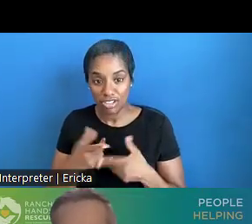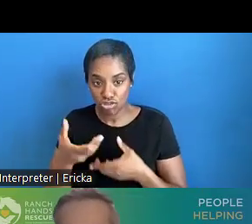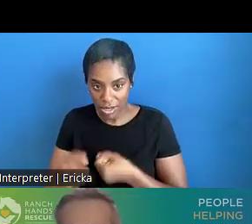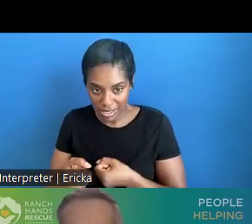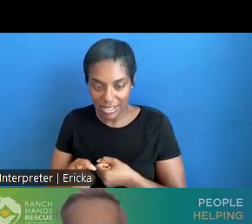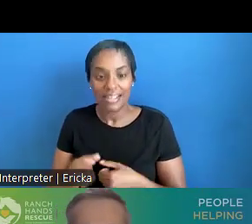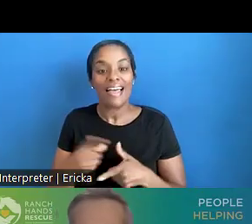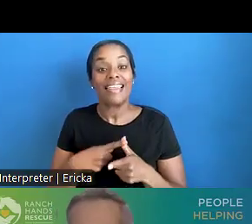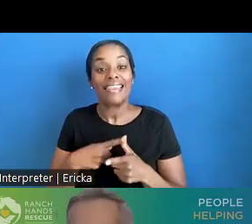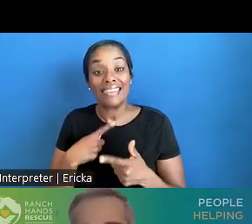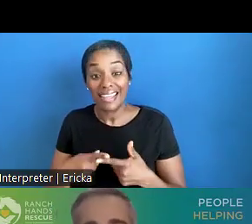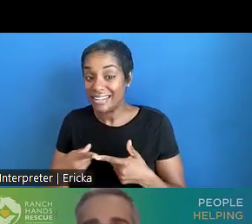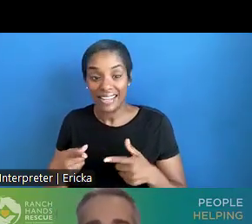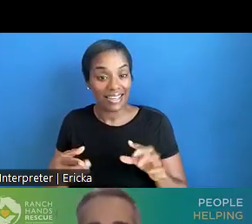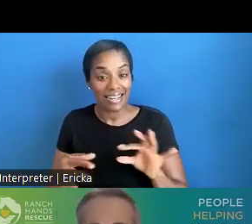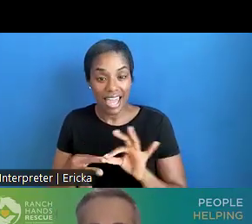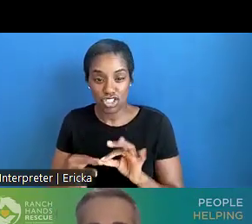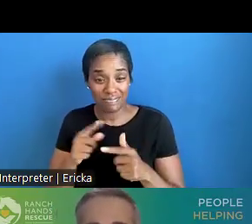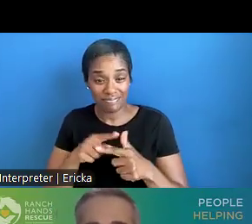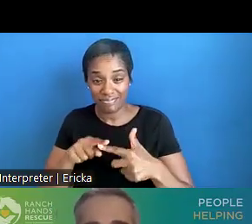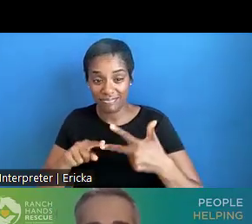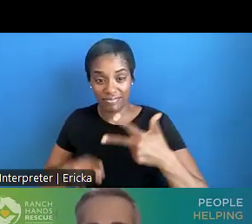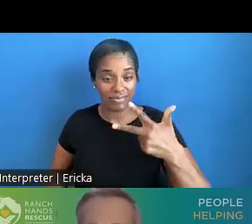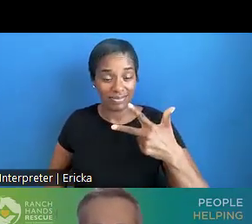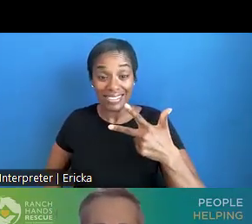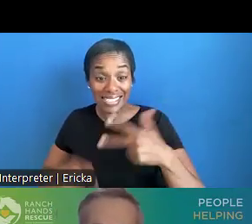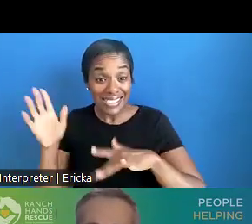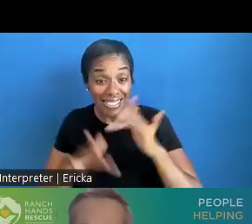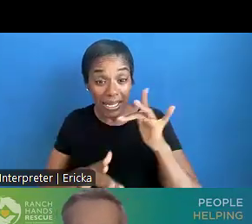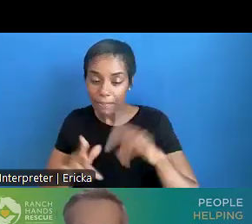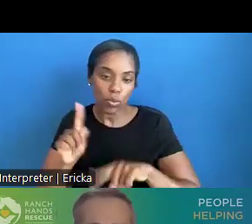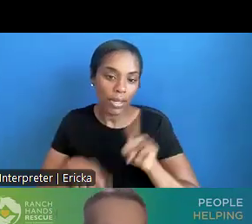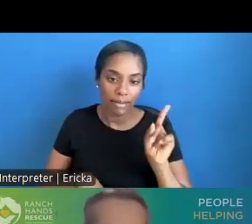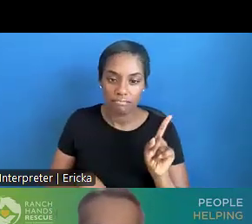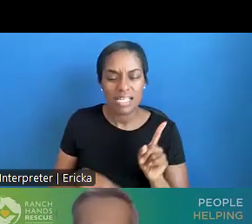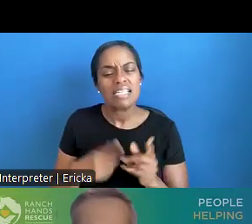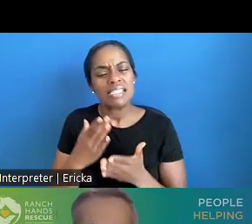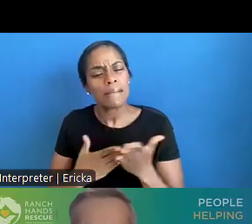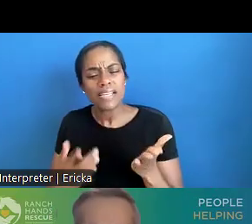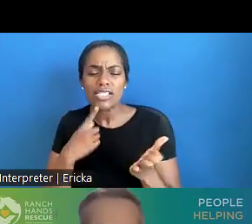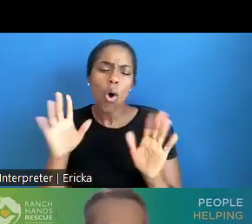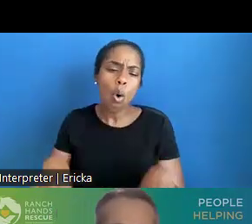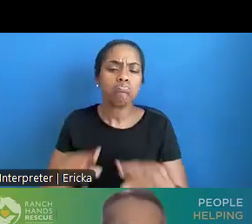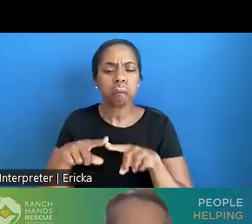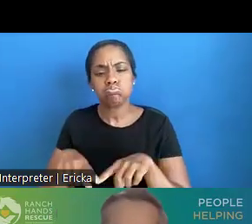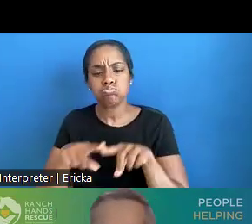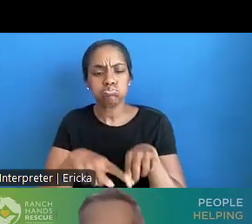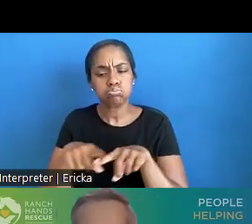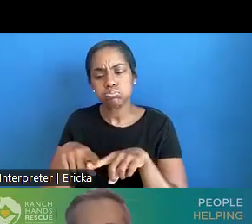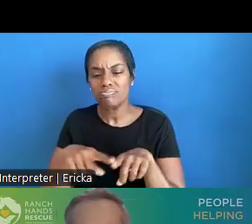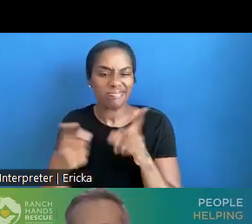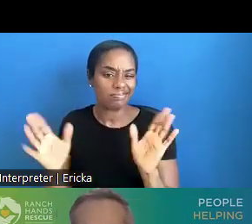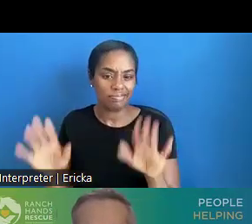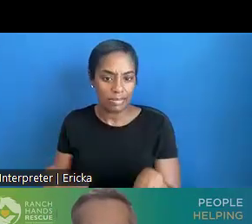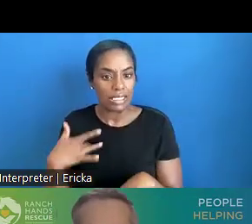connection. You cannot skip a step. There are most things that I'll say, well, it depends, classic counselor answer. Oh, you could do this, you could do that.